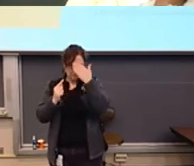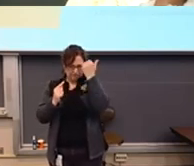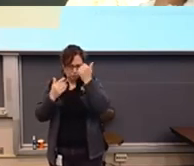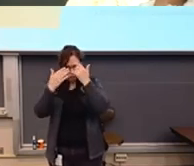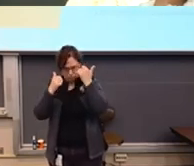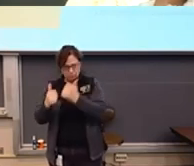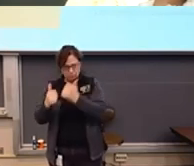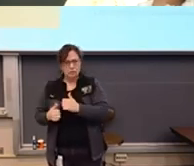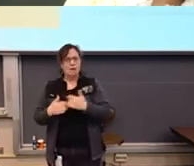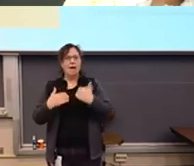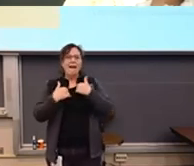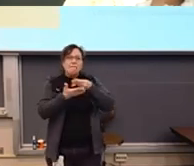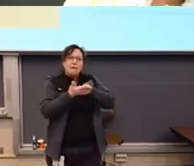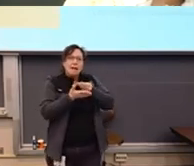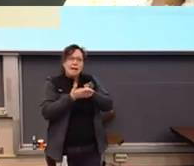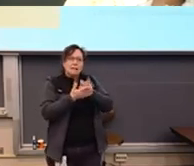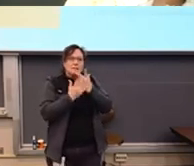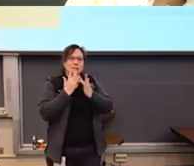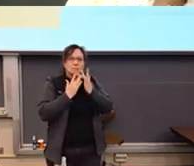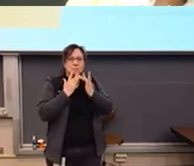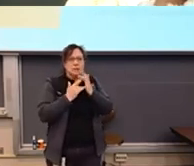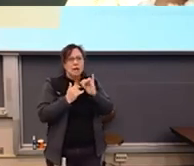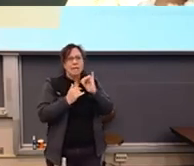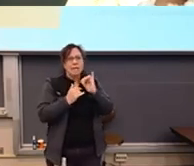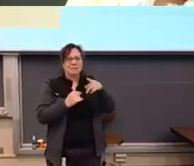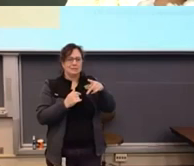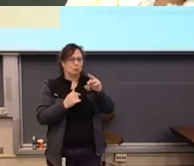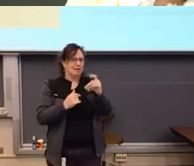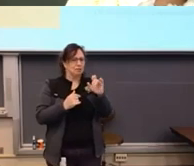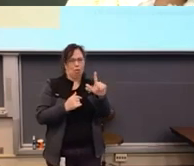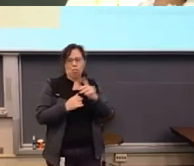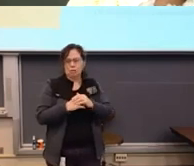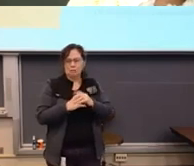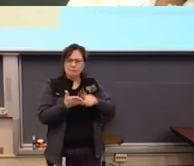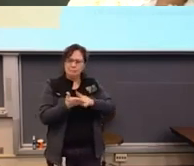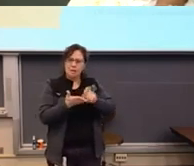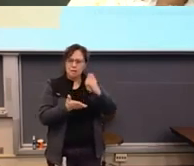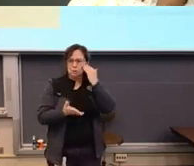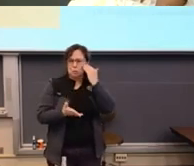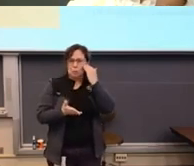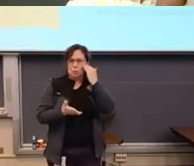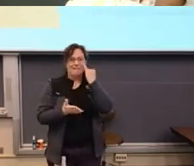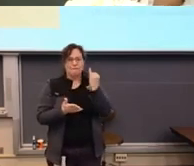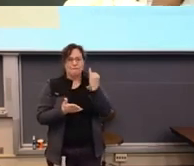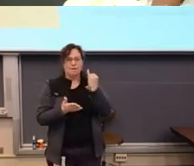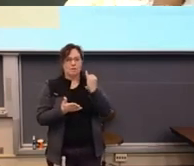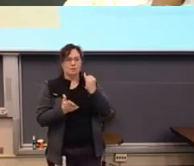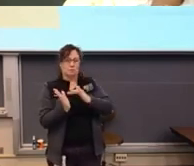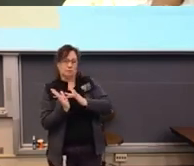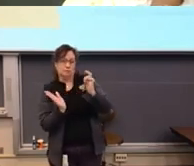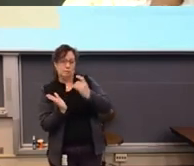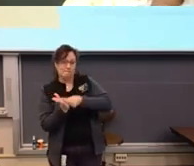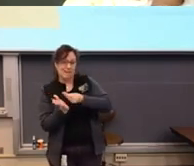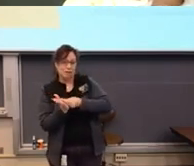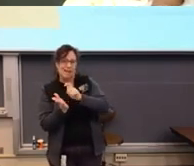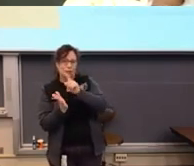Finances, are there financial constraints? That's just the practical aspect. Sometimes we have to, if there's financial exploitation, we need to get them to